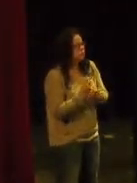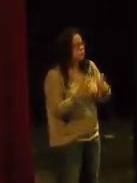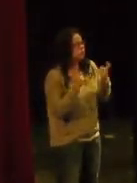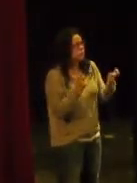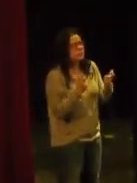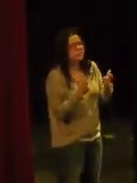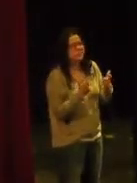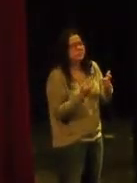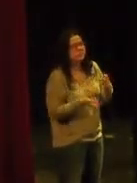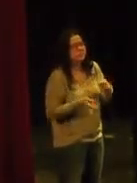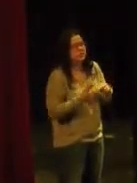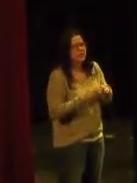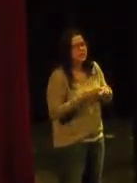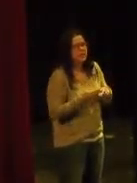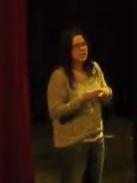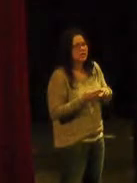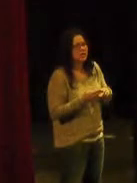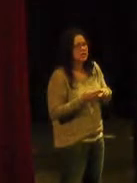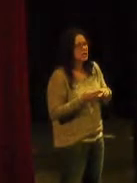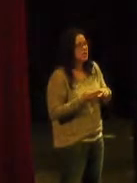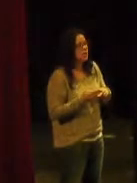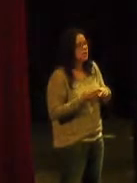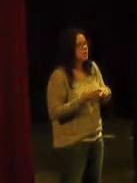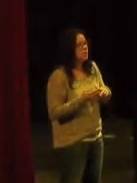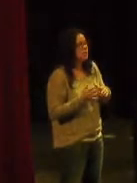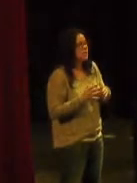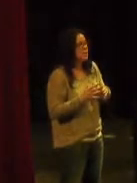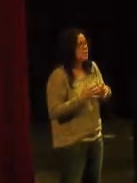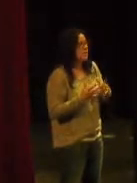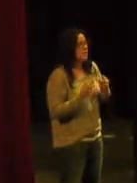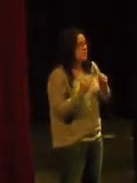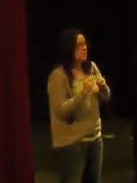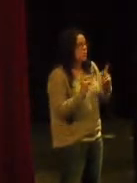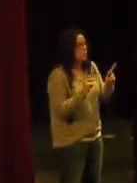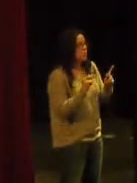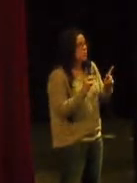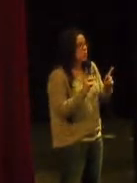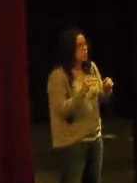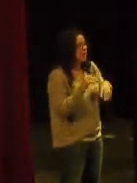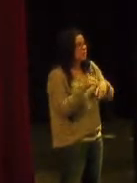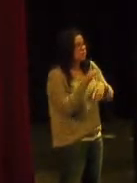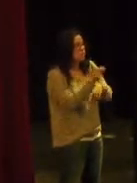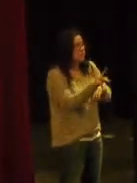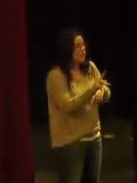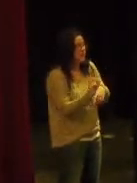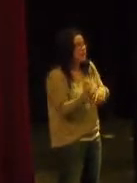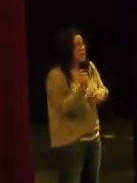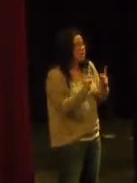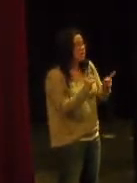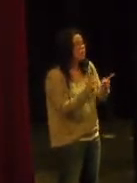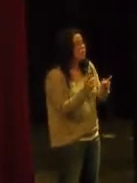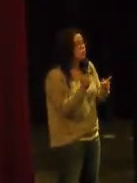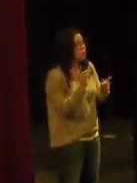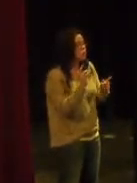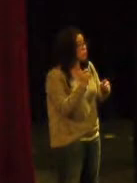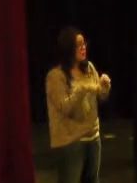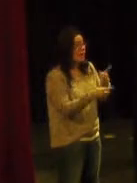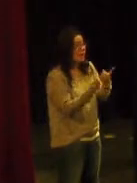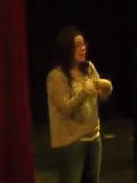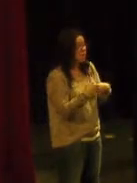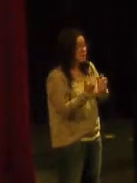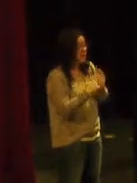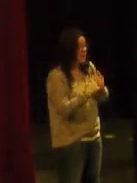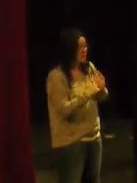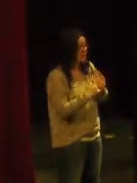the number of his friends who've been picked up and shipped back. Other of his friends who can't come back again as they used to come back regularly. Now,